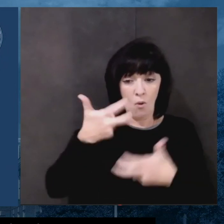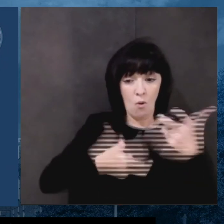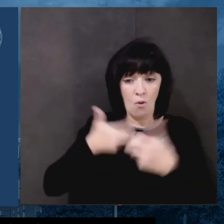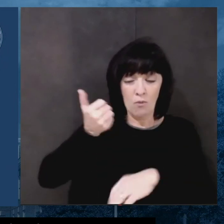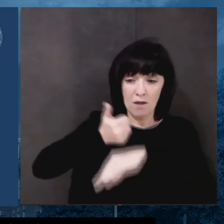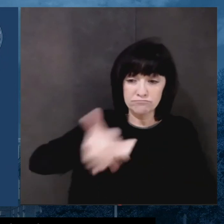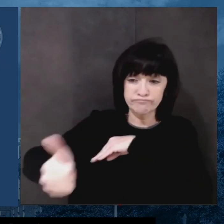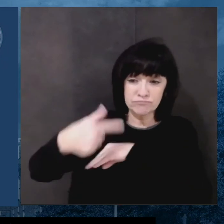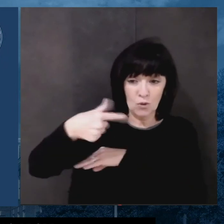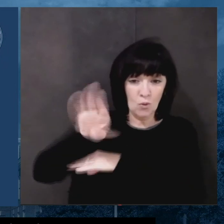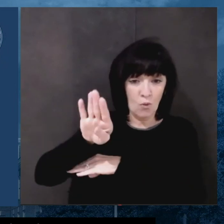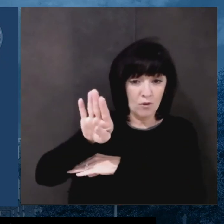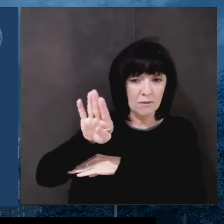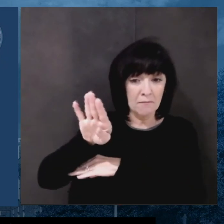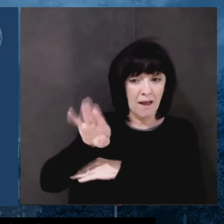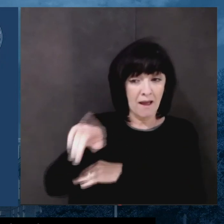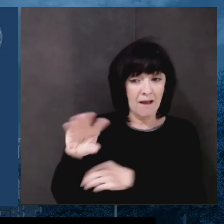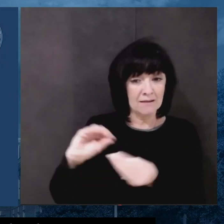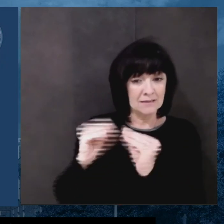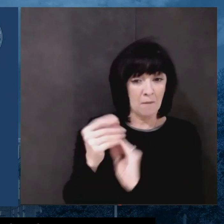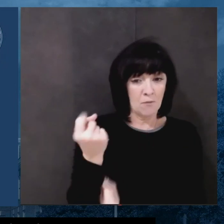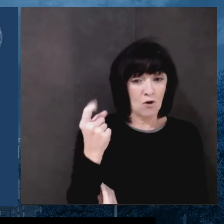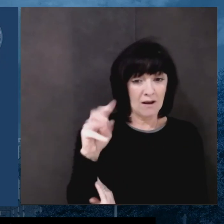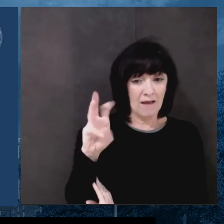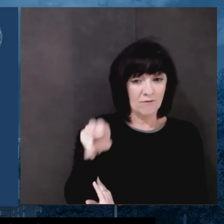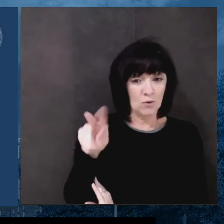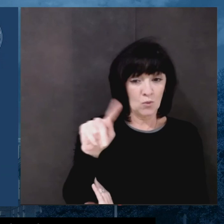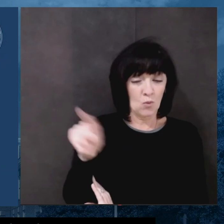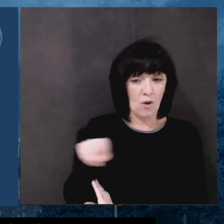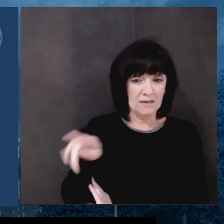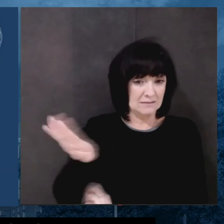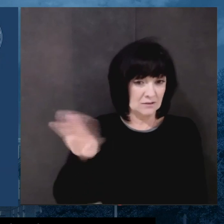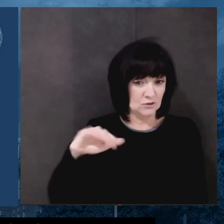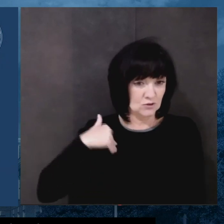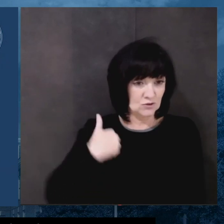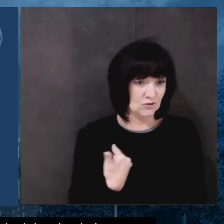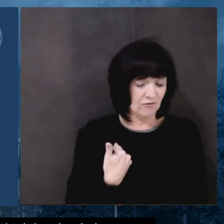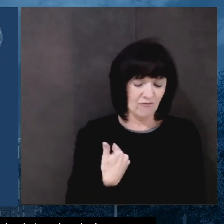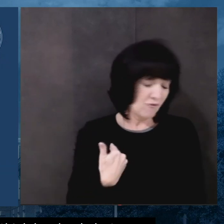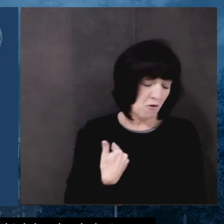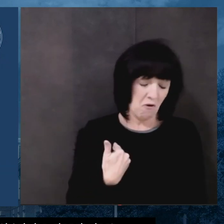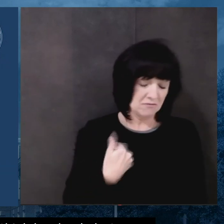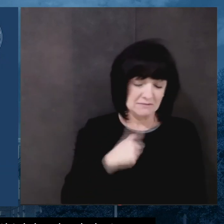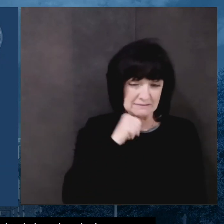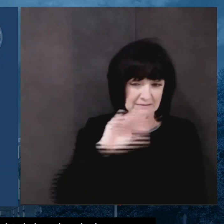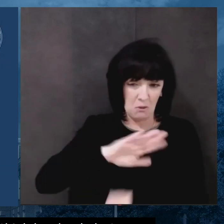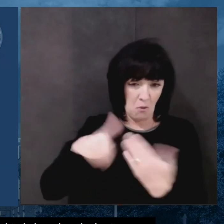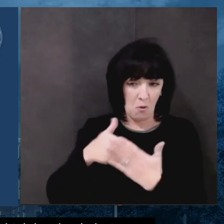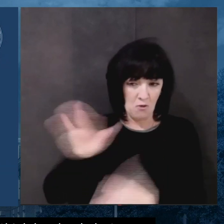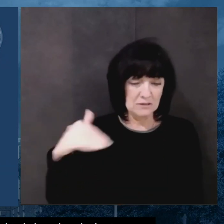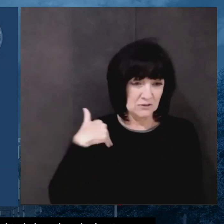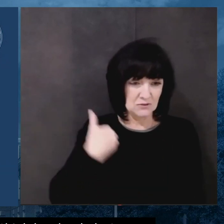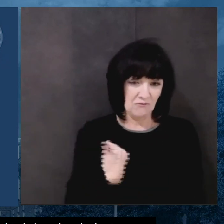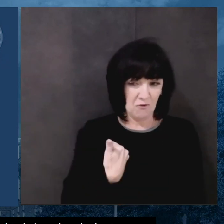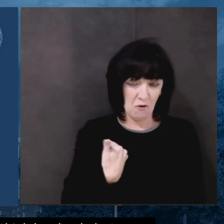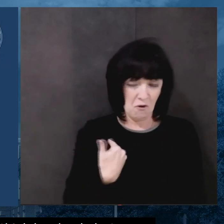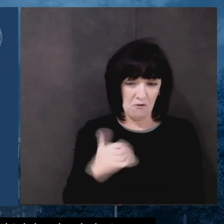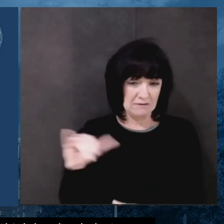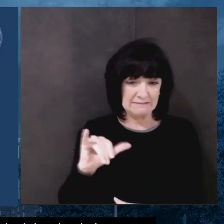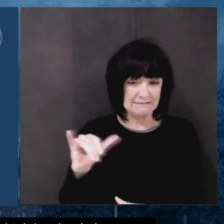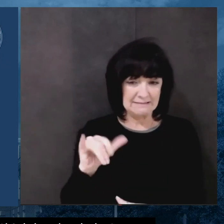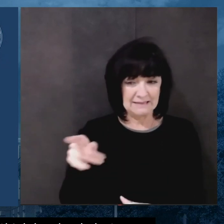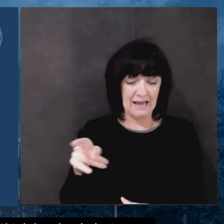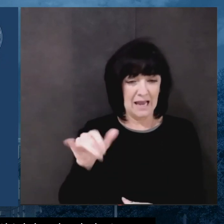lost confidence. But on the offensive line, if you put Carson Wentz behind the Green Bay Packers offensive line, my guess